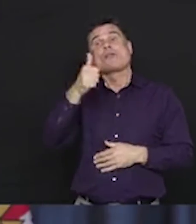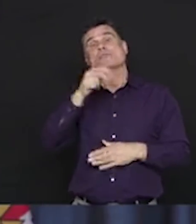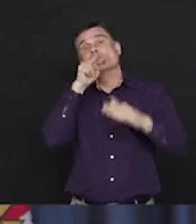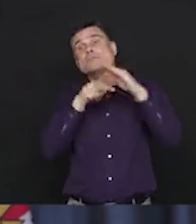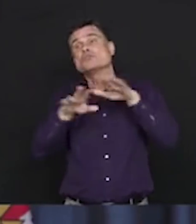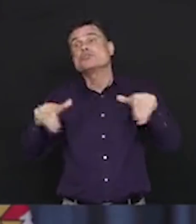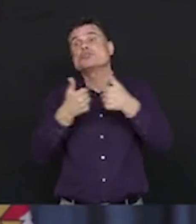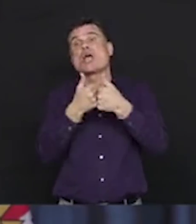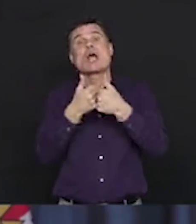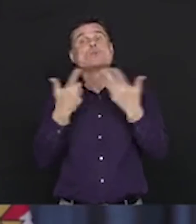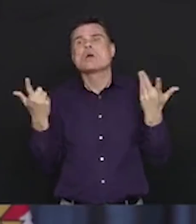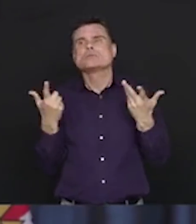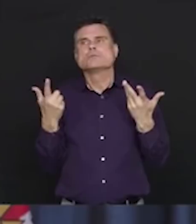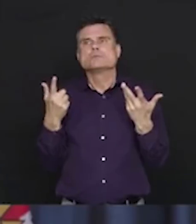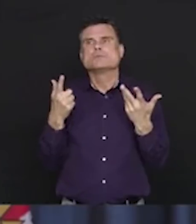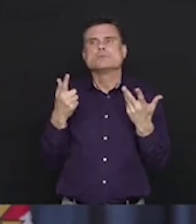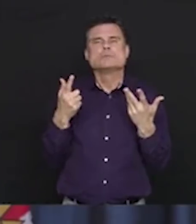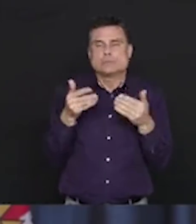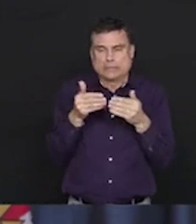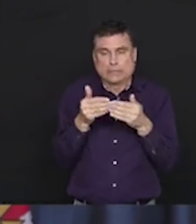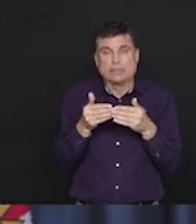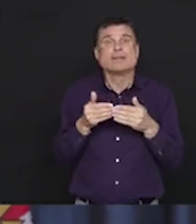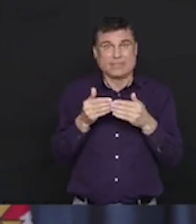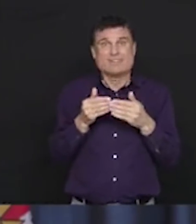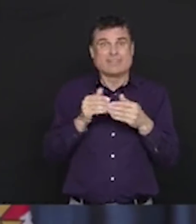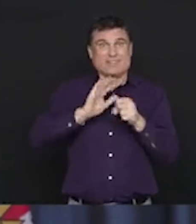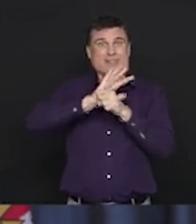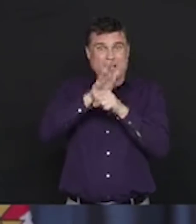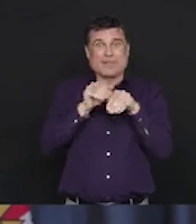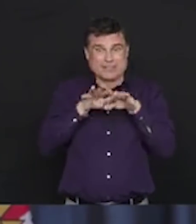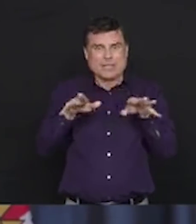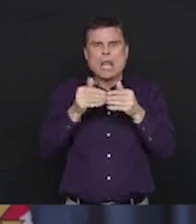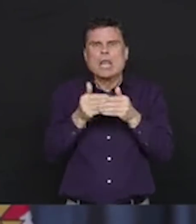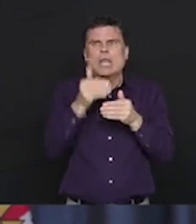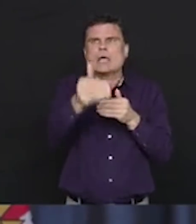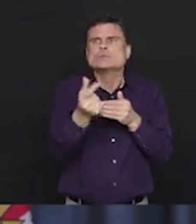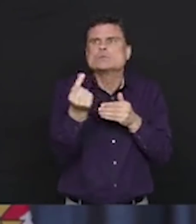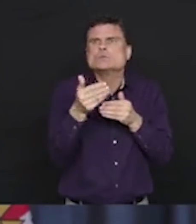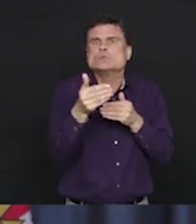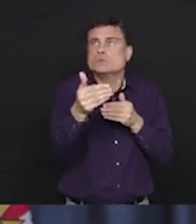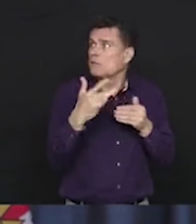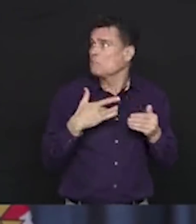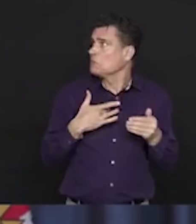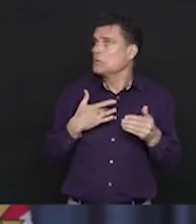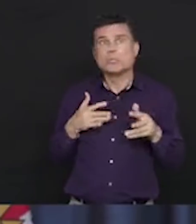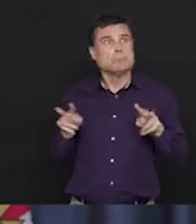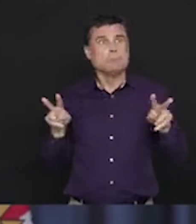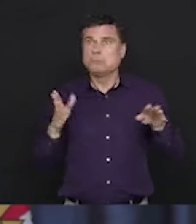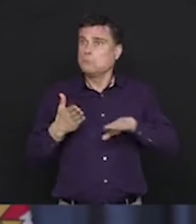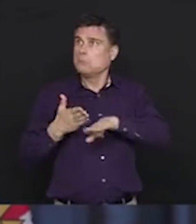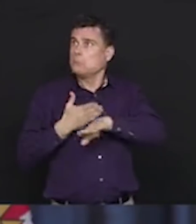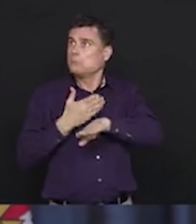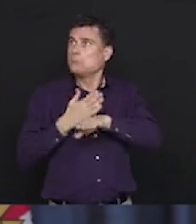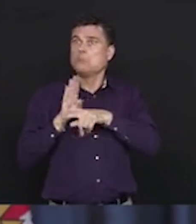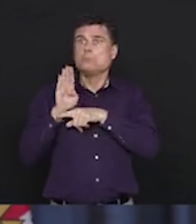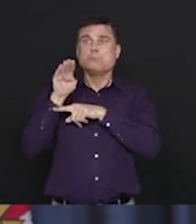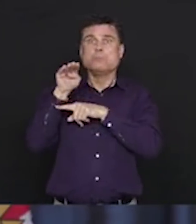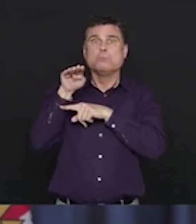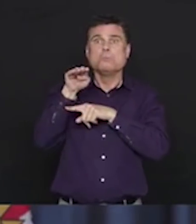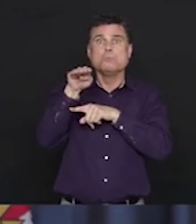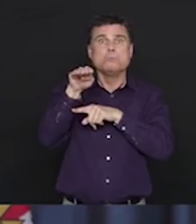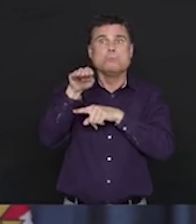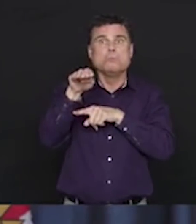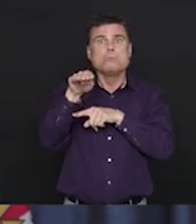be 100% committed, all in, and it's going to take a while, and people are going to have to be patient. We're not even in April yet, although we're in